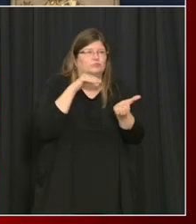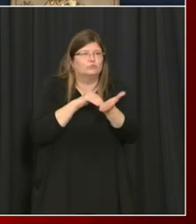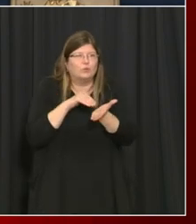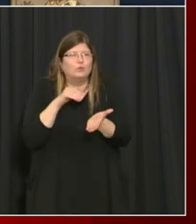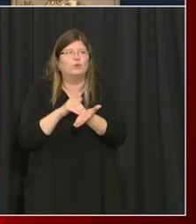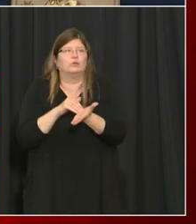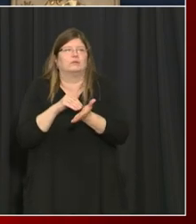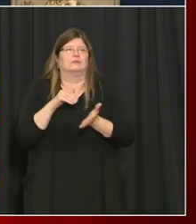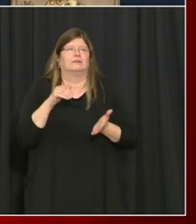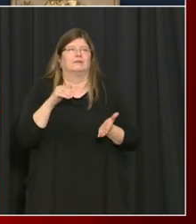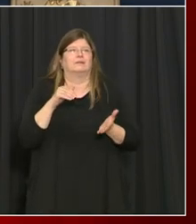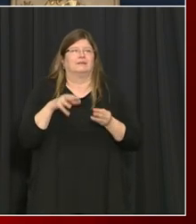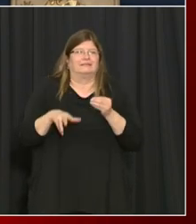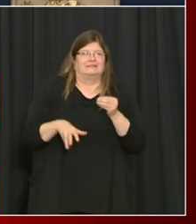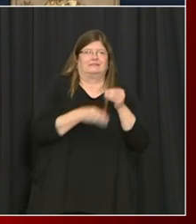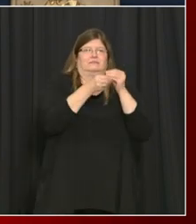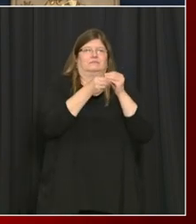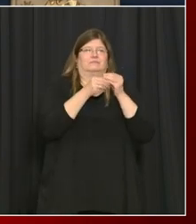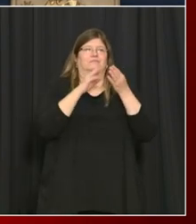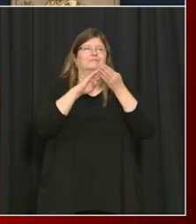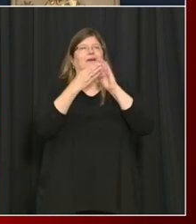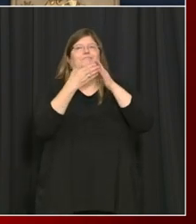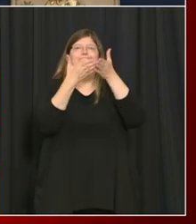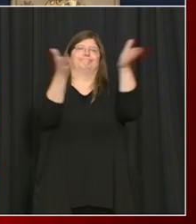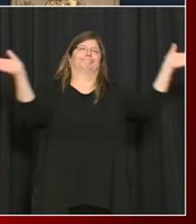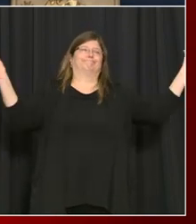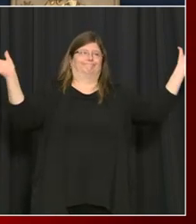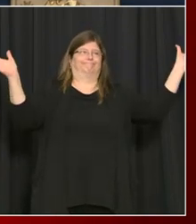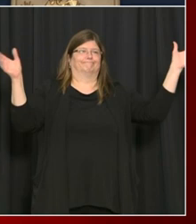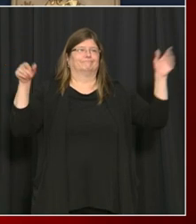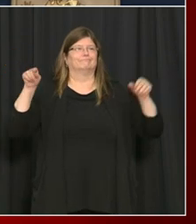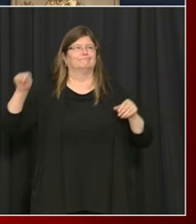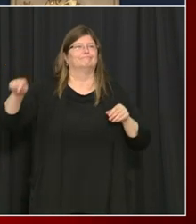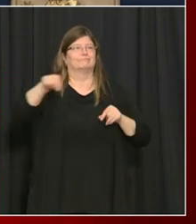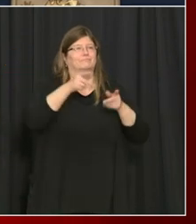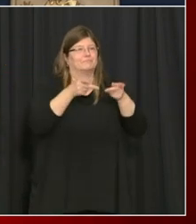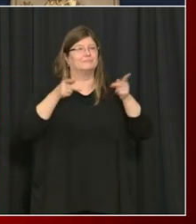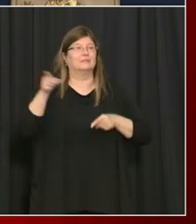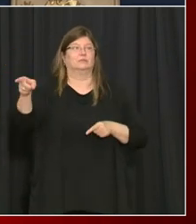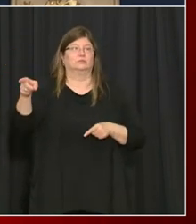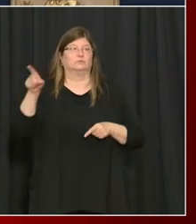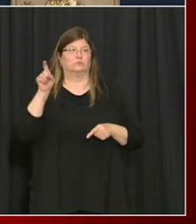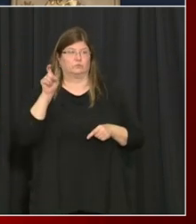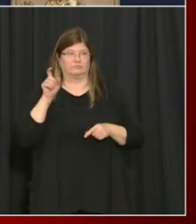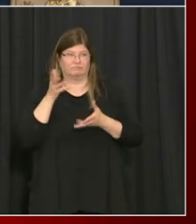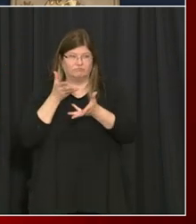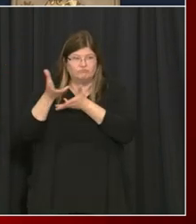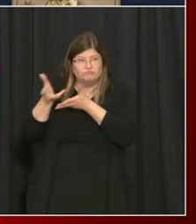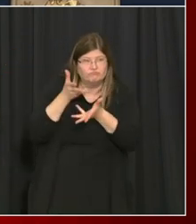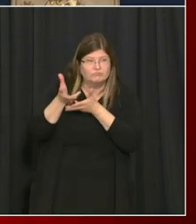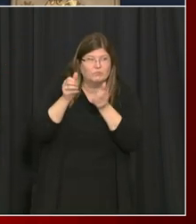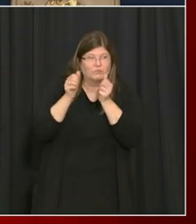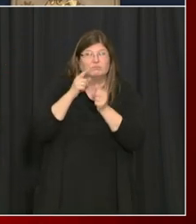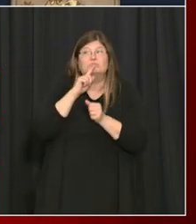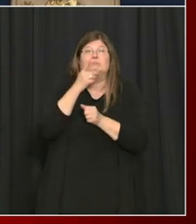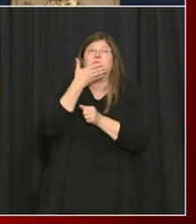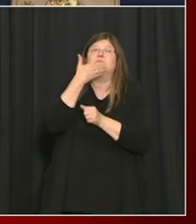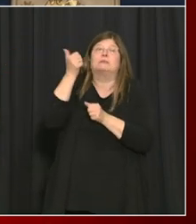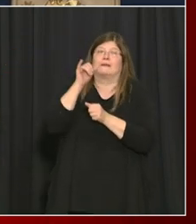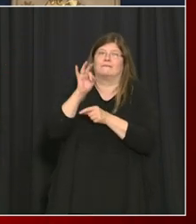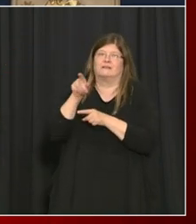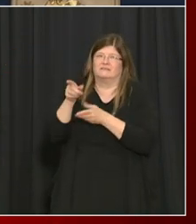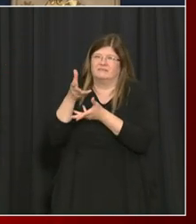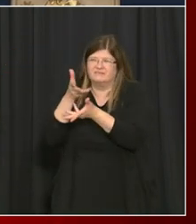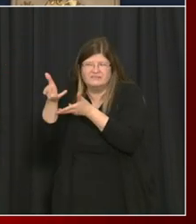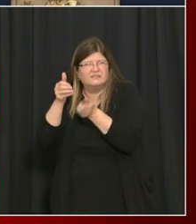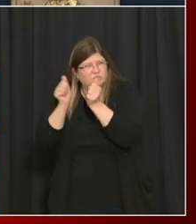state sites and the hospital sites, you should be consulting with your doctor about how you're feeling,